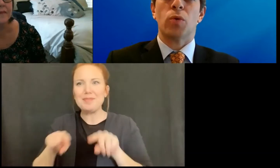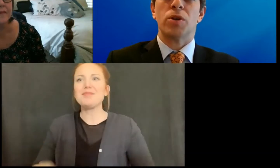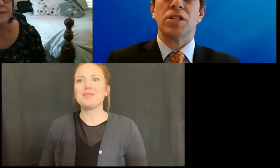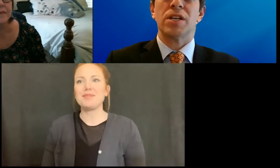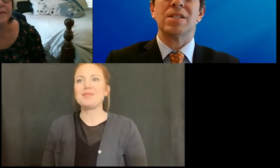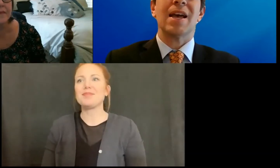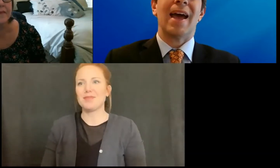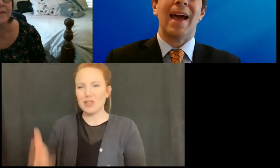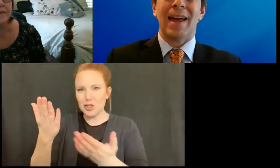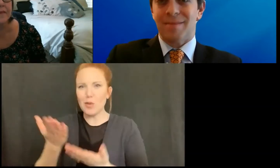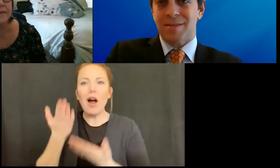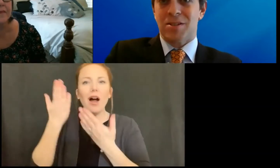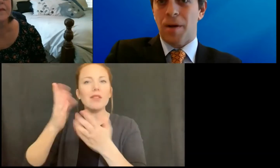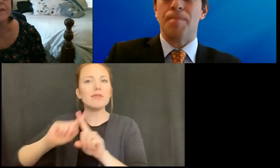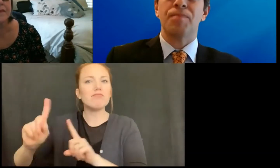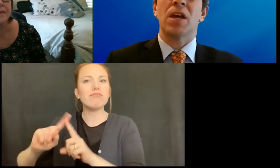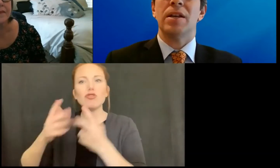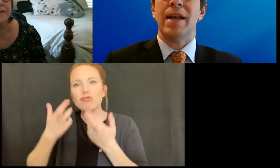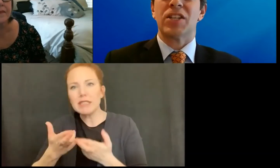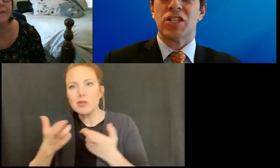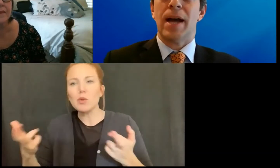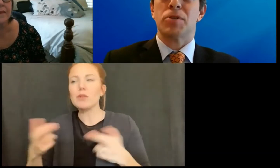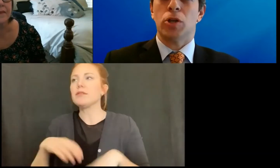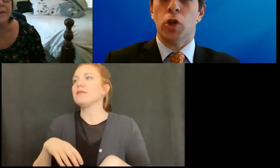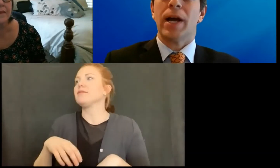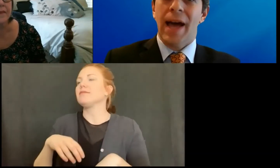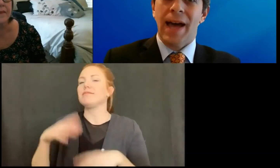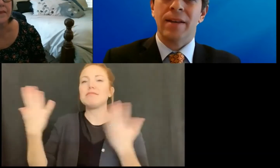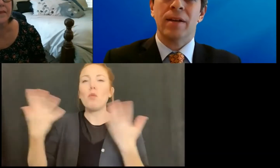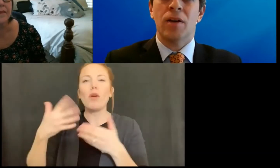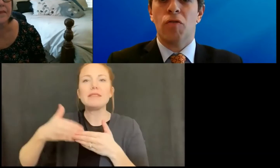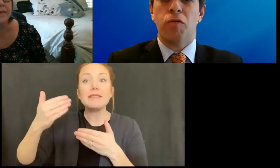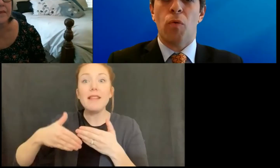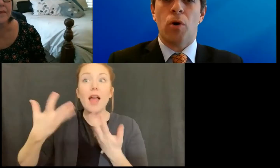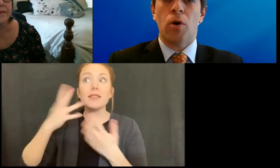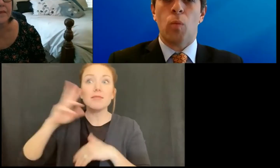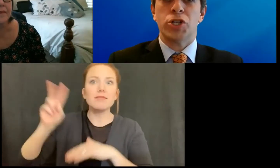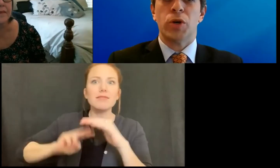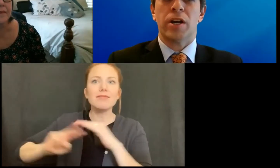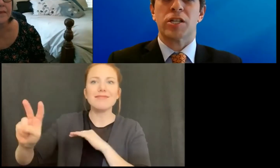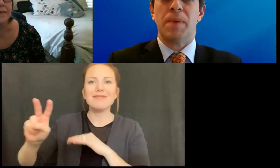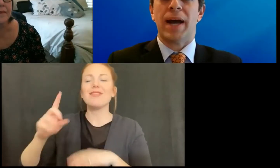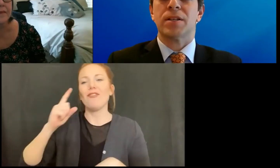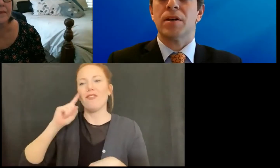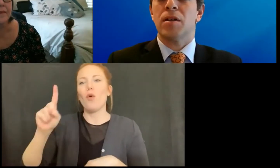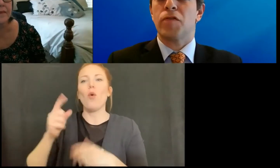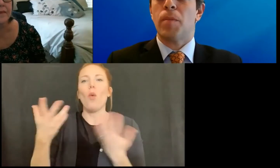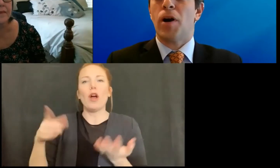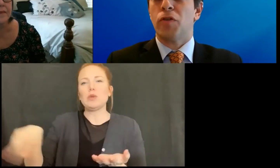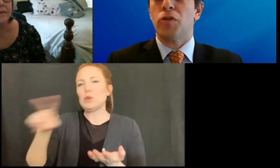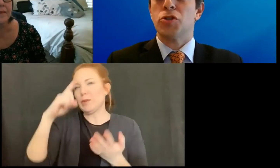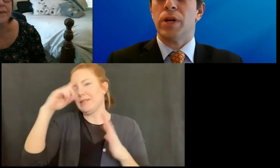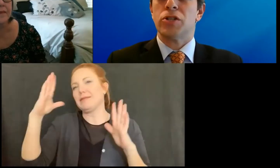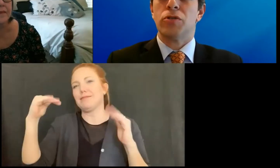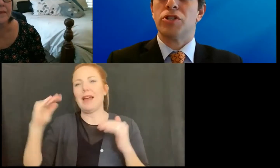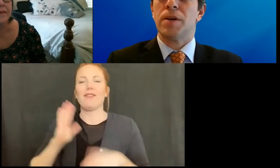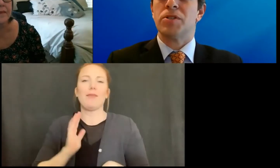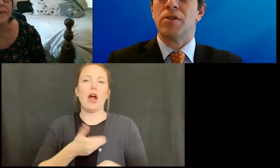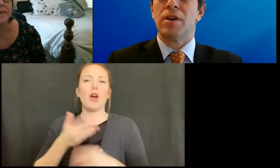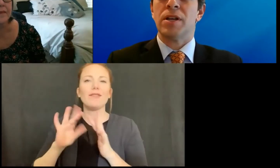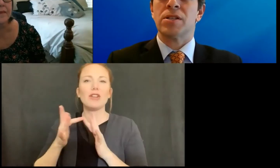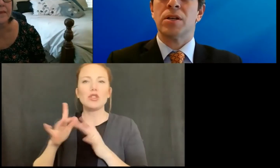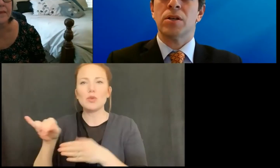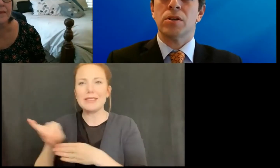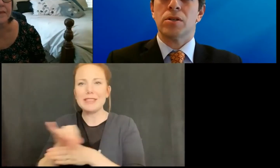some resources and some next steps to look ahead for what you can expect from our virtual